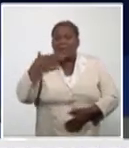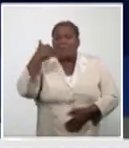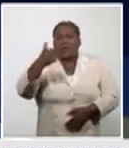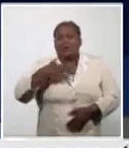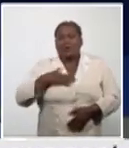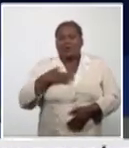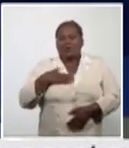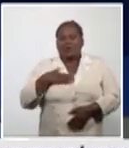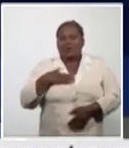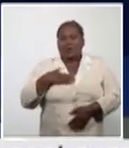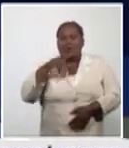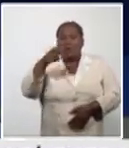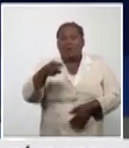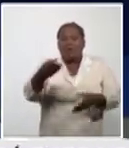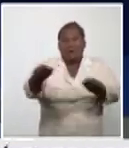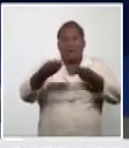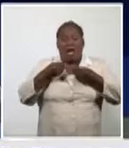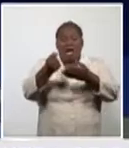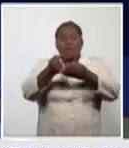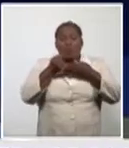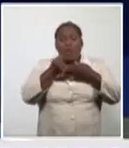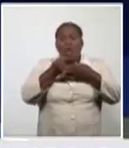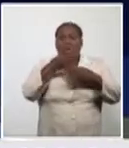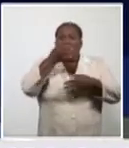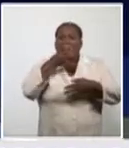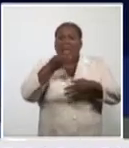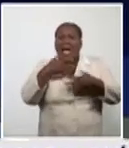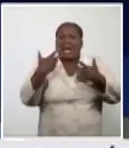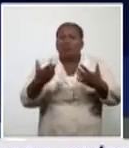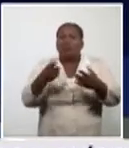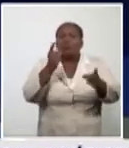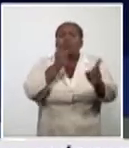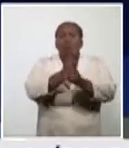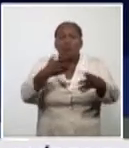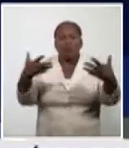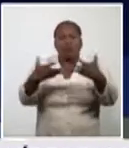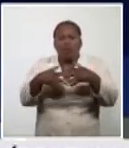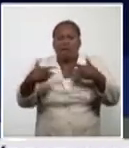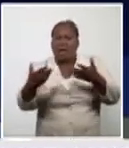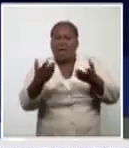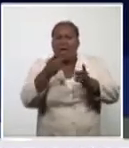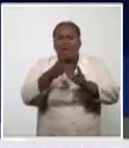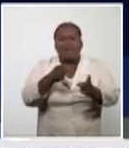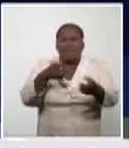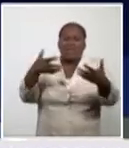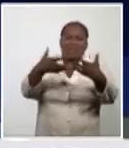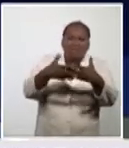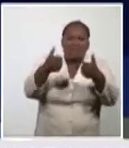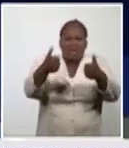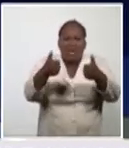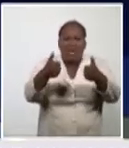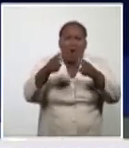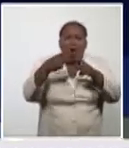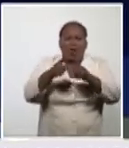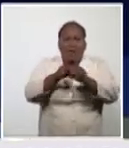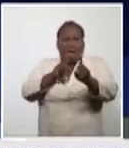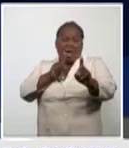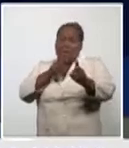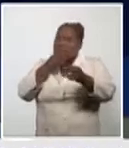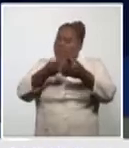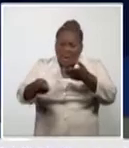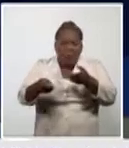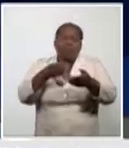The more detailed information they provide, the better, as they mention all the persons they came in contact with over the last 14